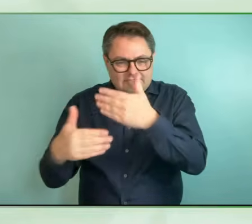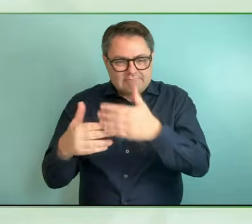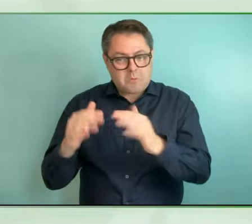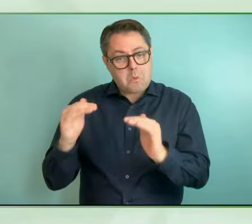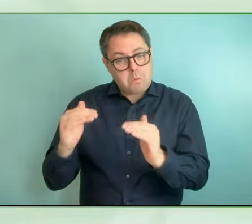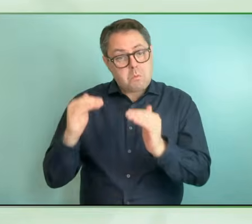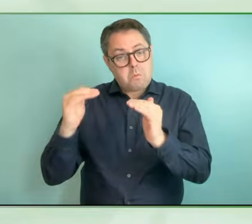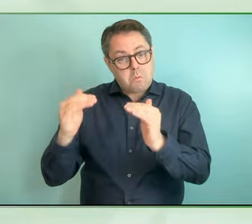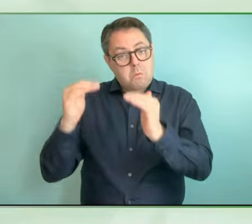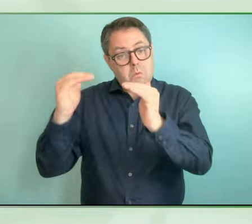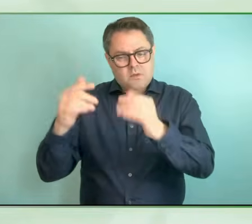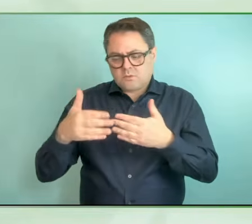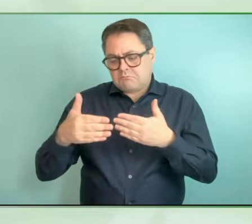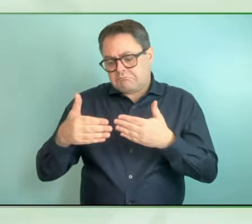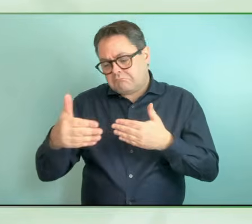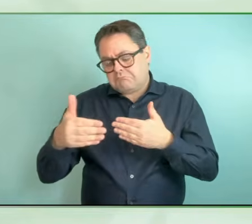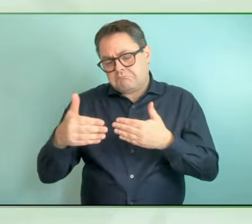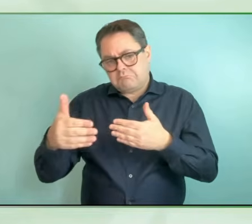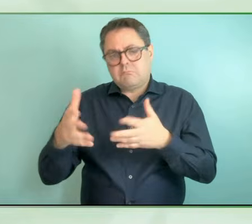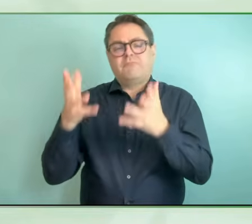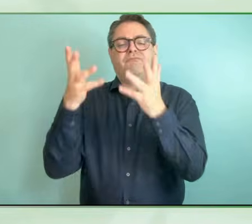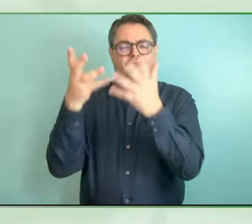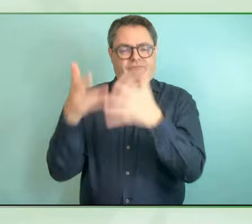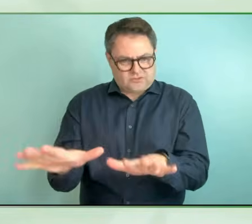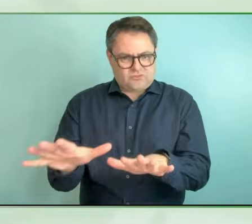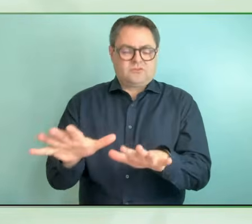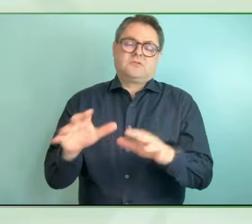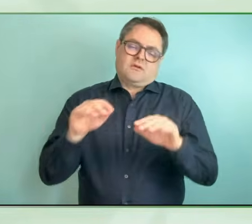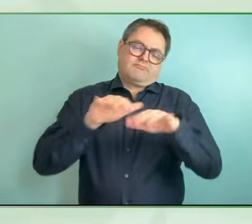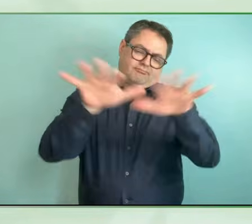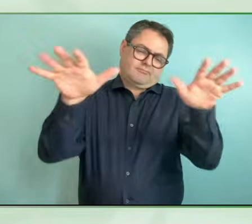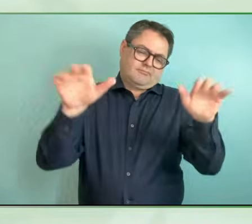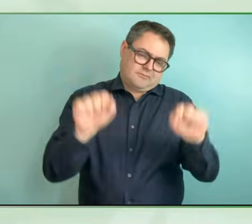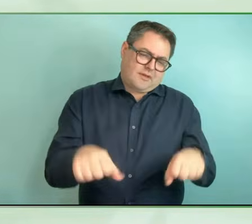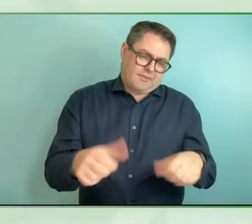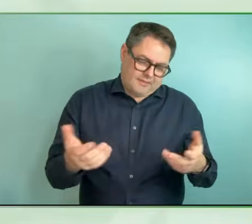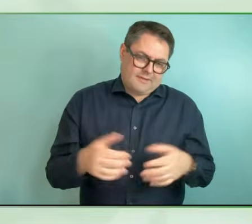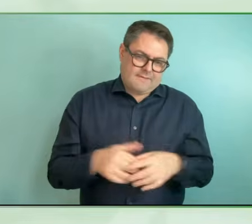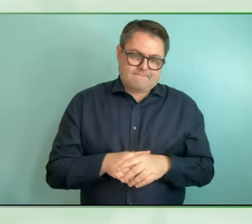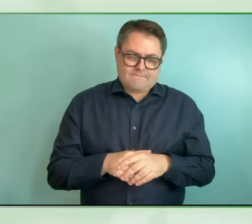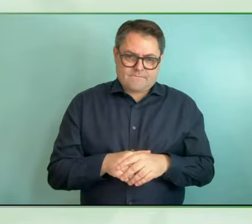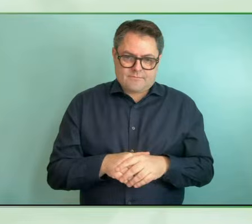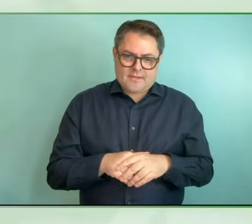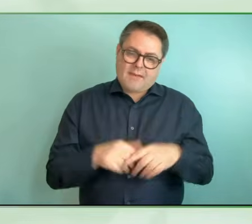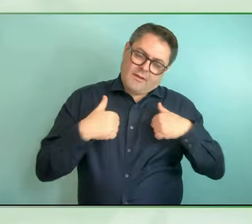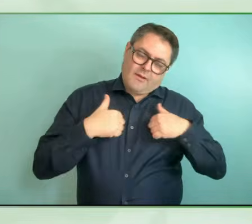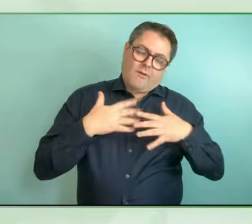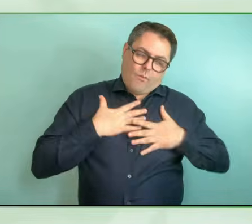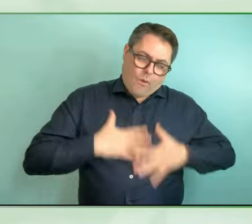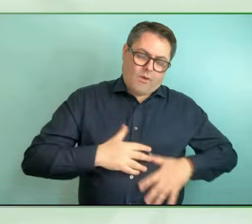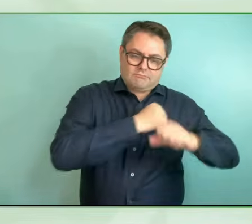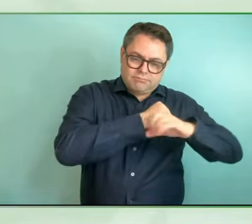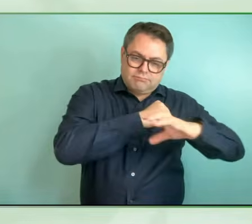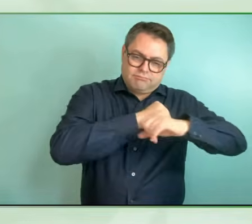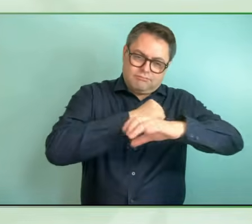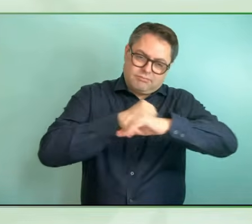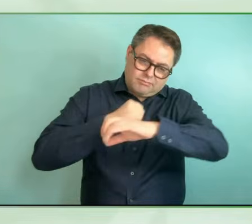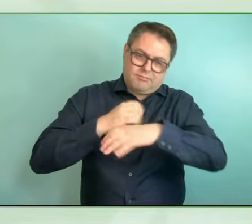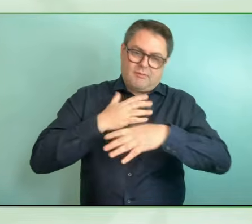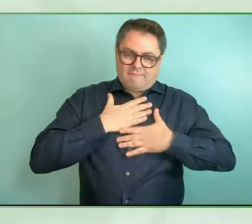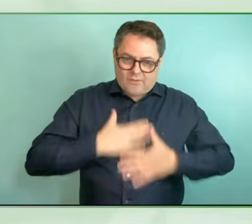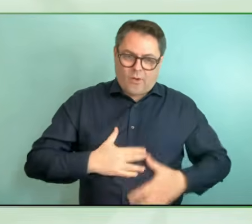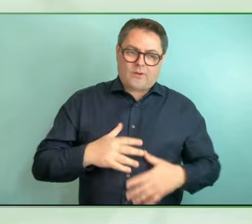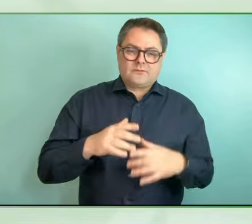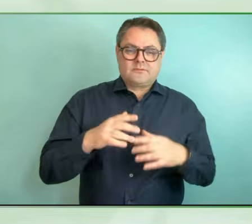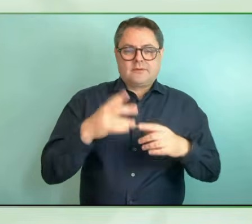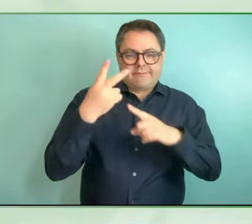much more, and also the whole press shenanigans and stuff to get it out there